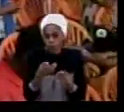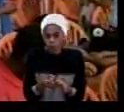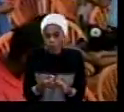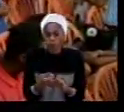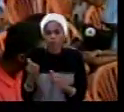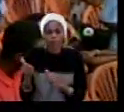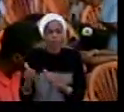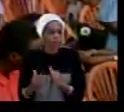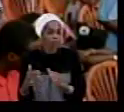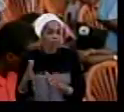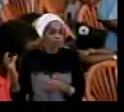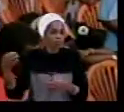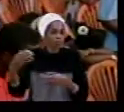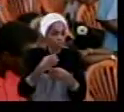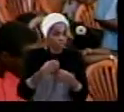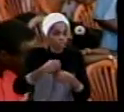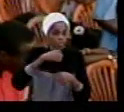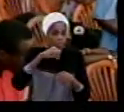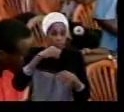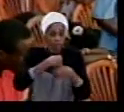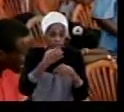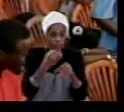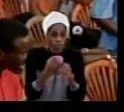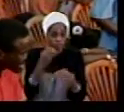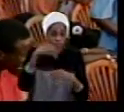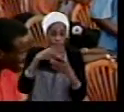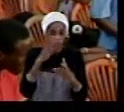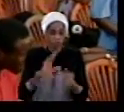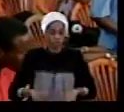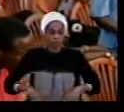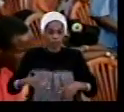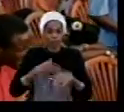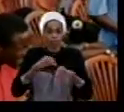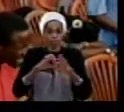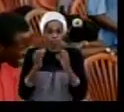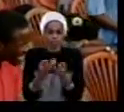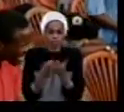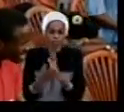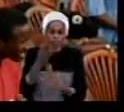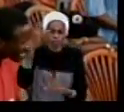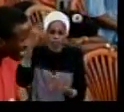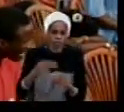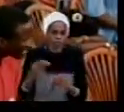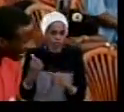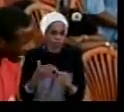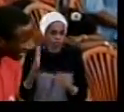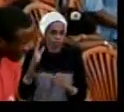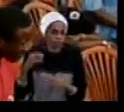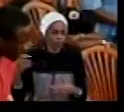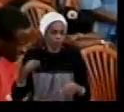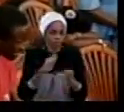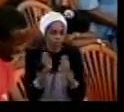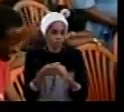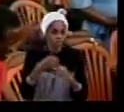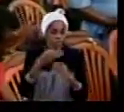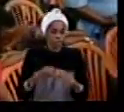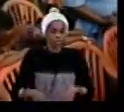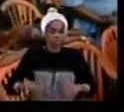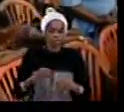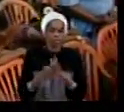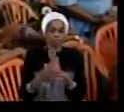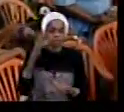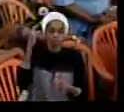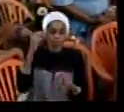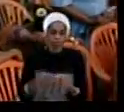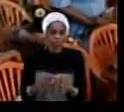will take shape in your life and family. Everything will take shape in your ministry. Everything will take place